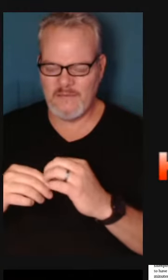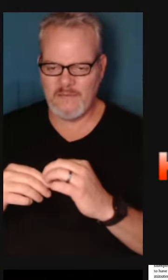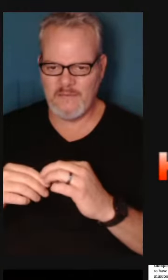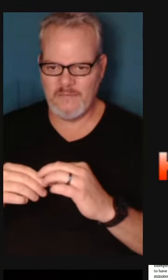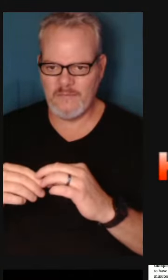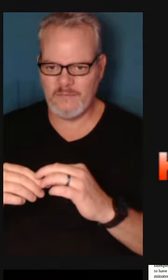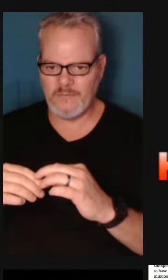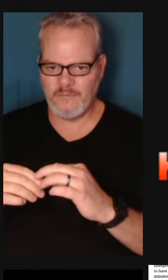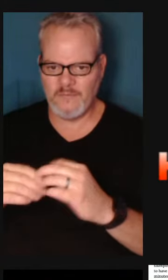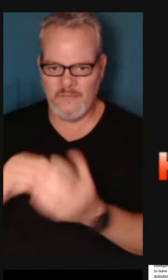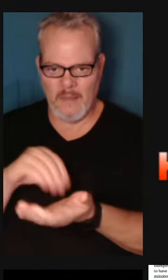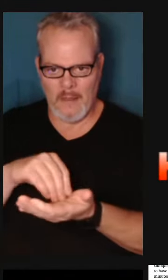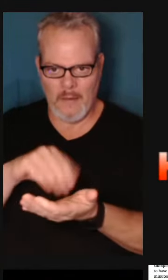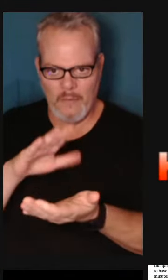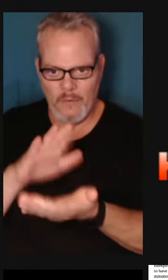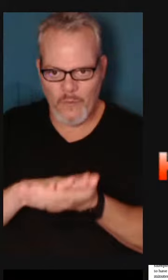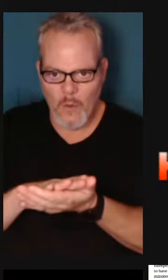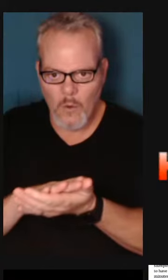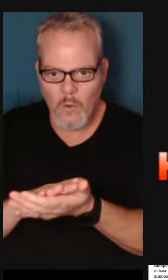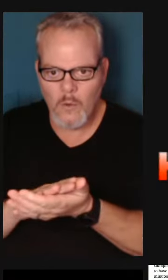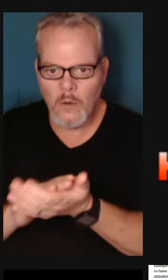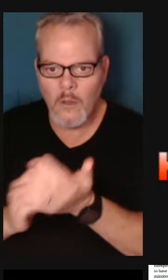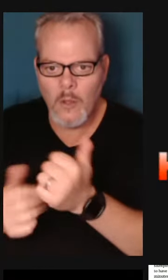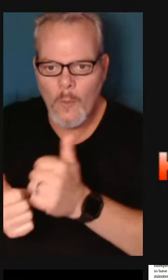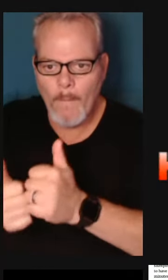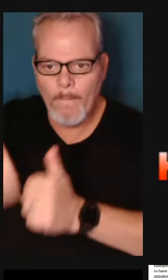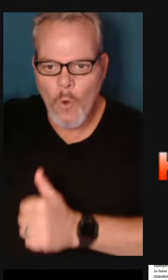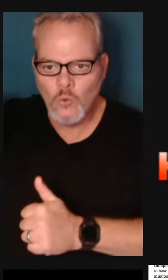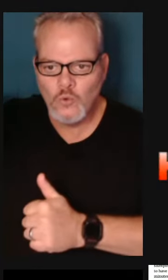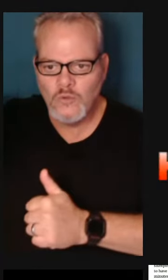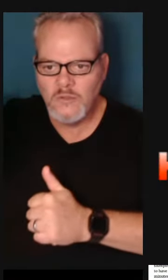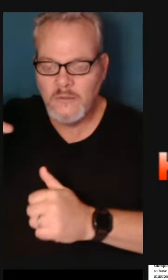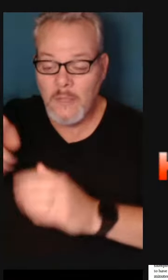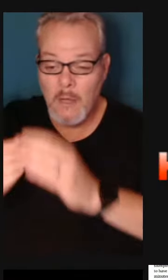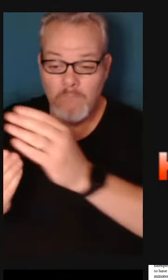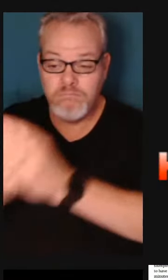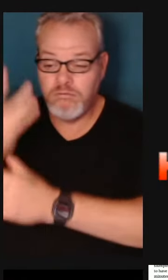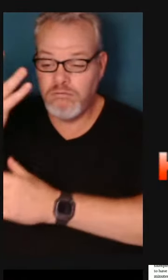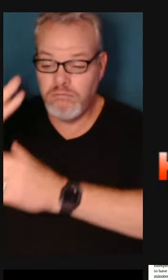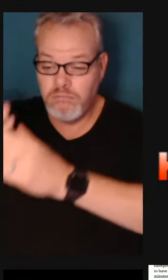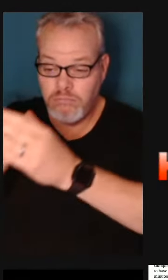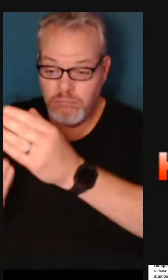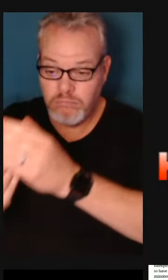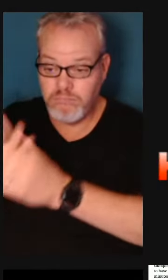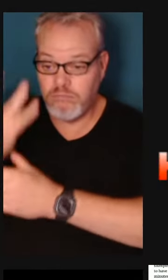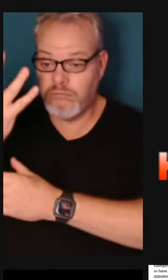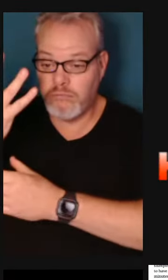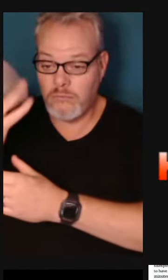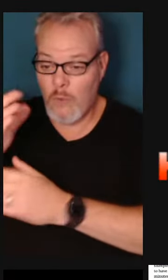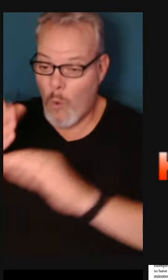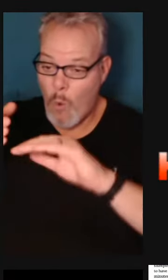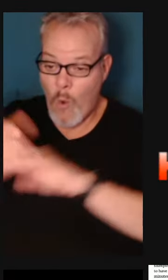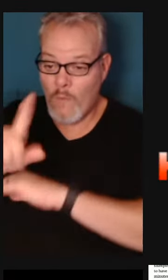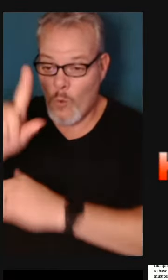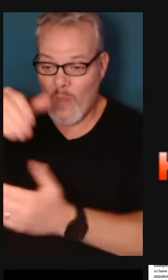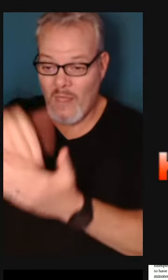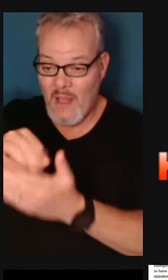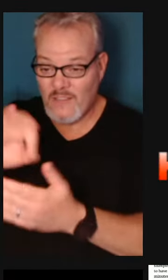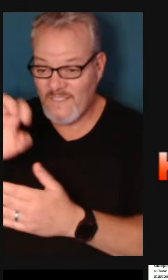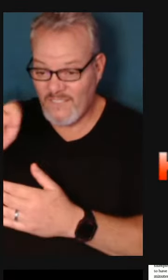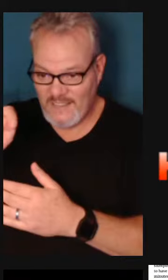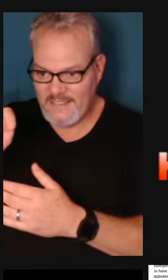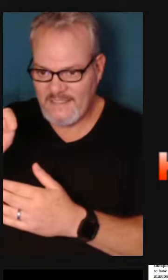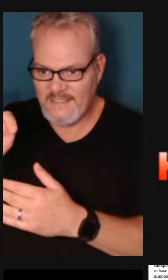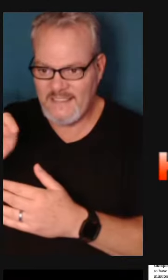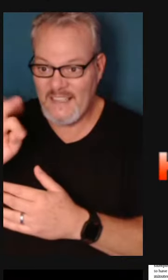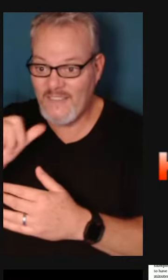They note that it grows the most during the episodes that are high fountaining over 1,000 feet. Otherwise, it's hard for the tephra